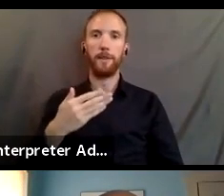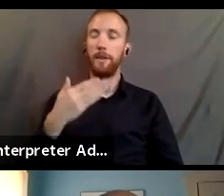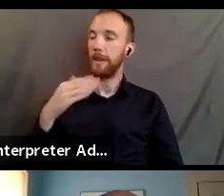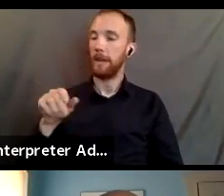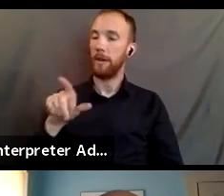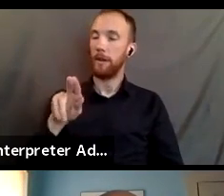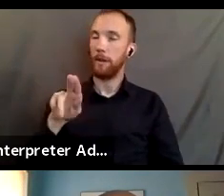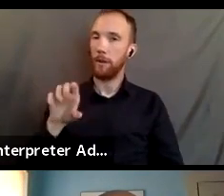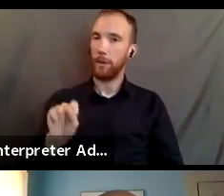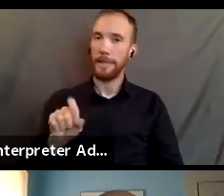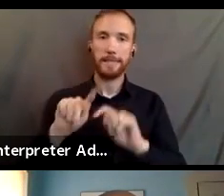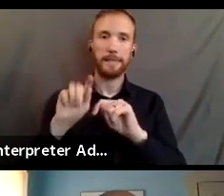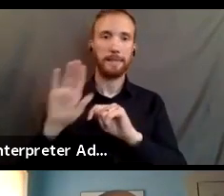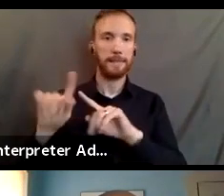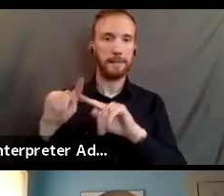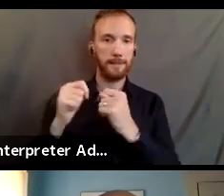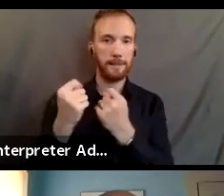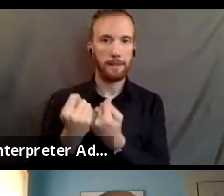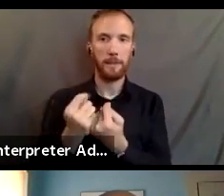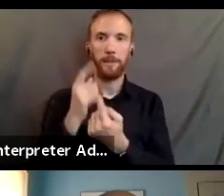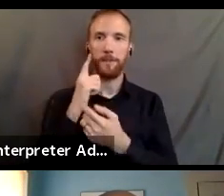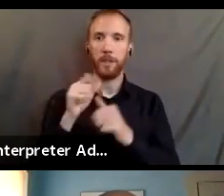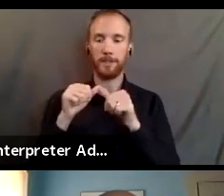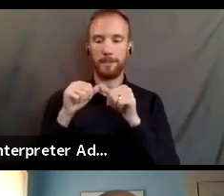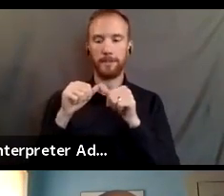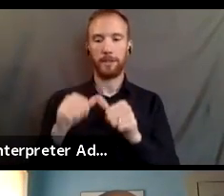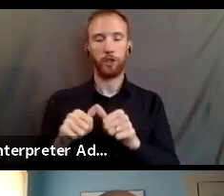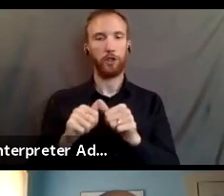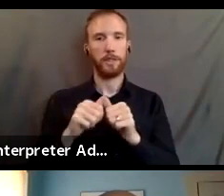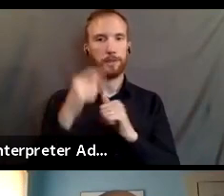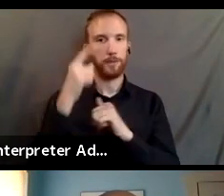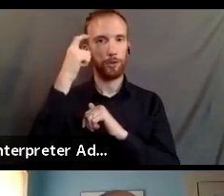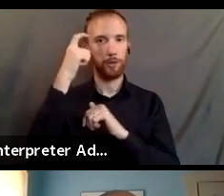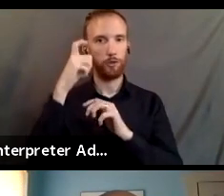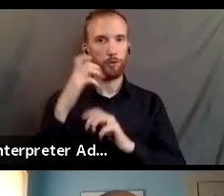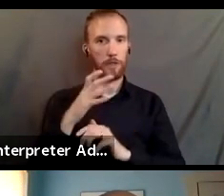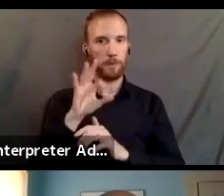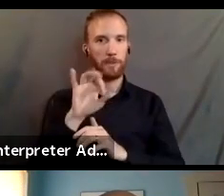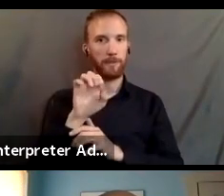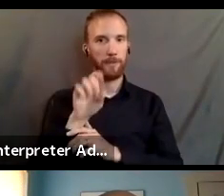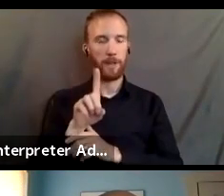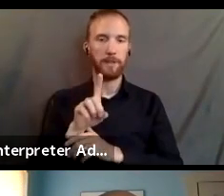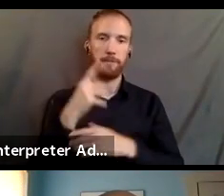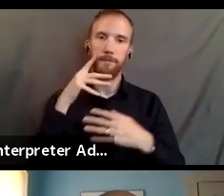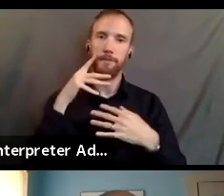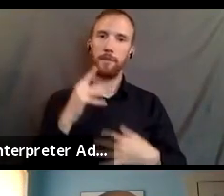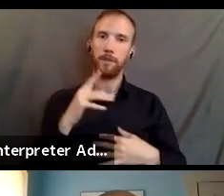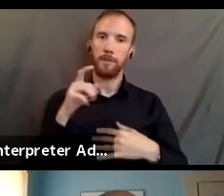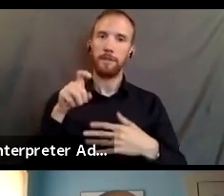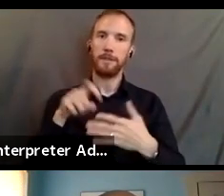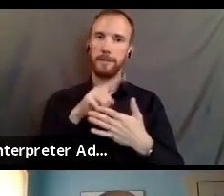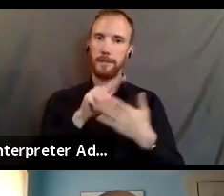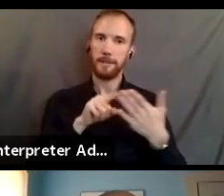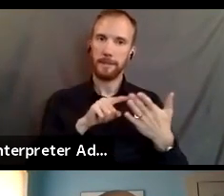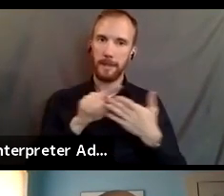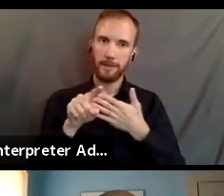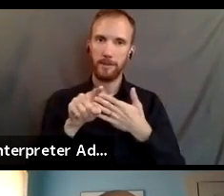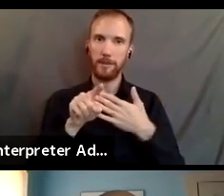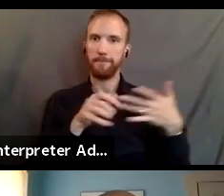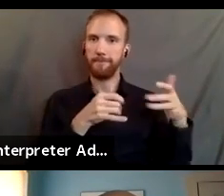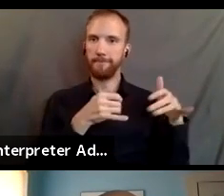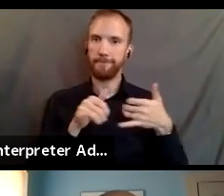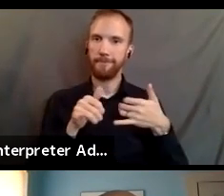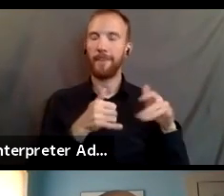continuing this uh dreamers fund it's unfortunate we had to cancel the actual reception but hopefully we kept the